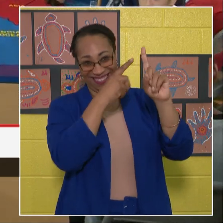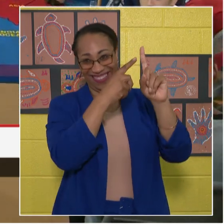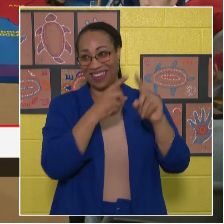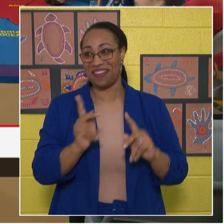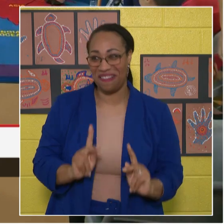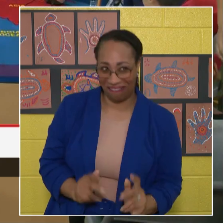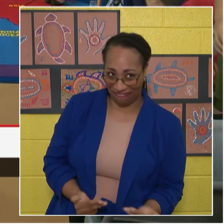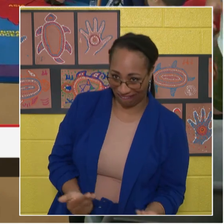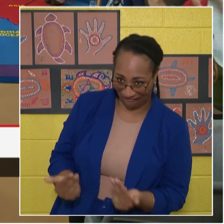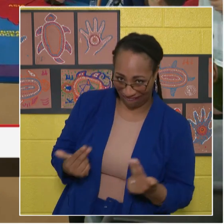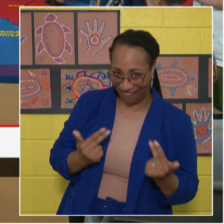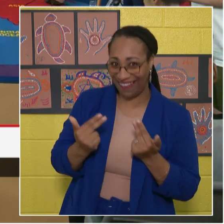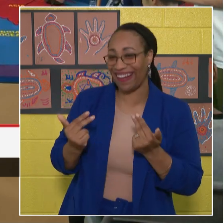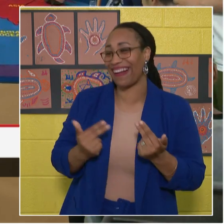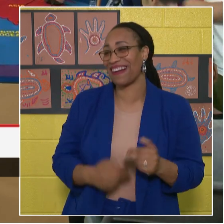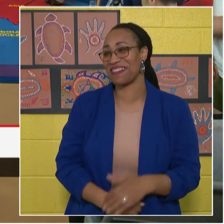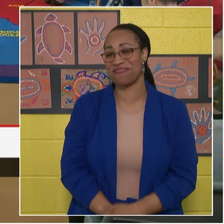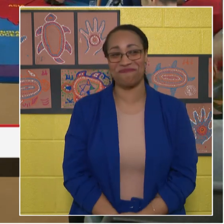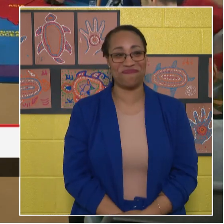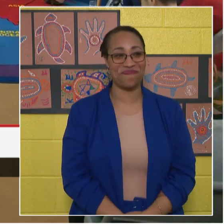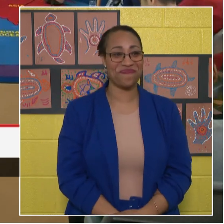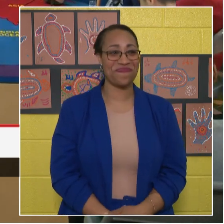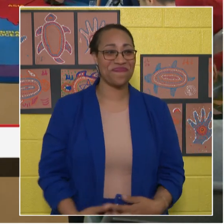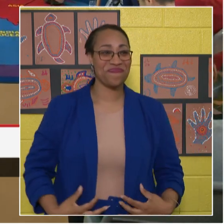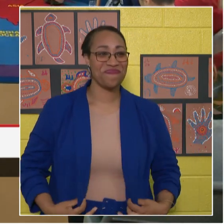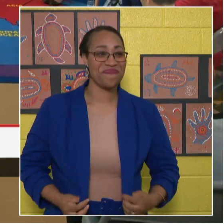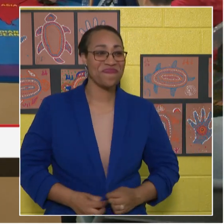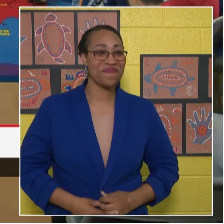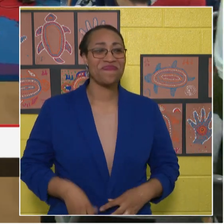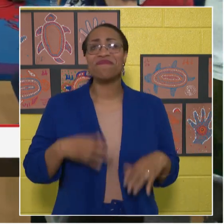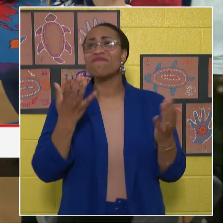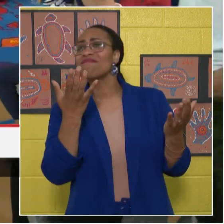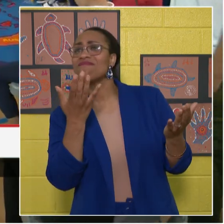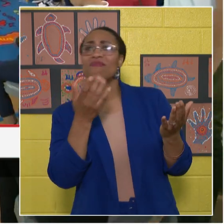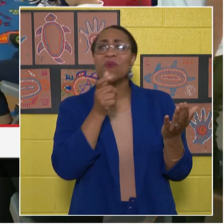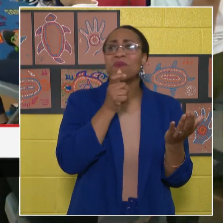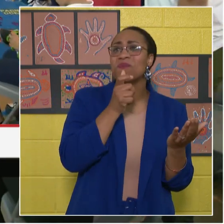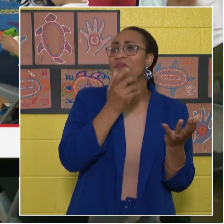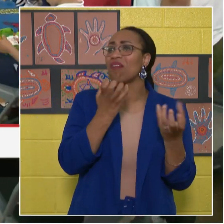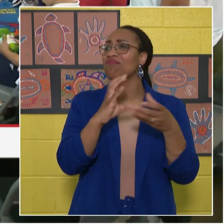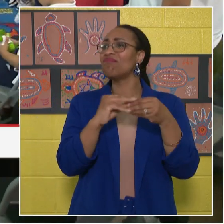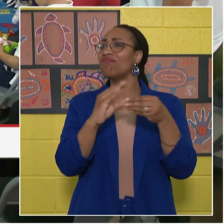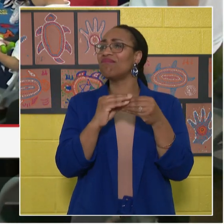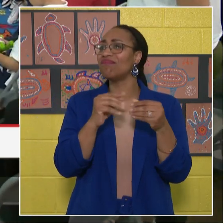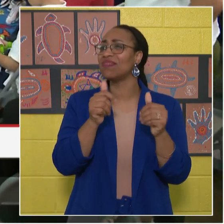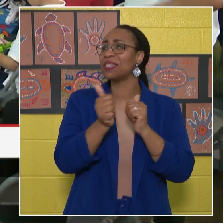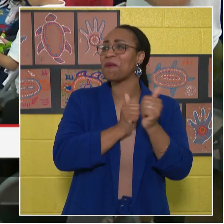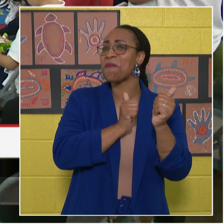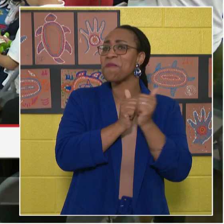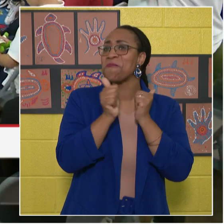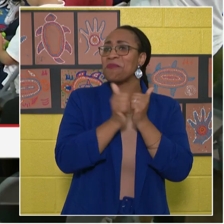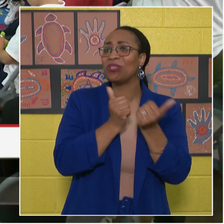Who wants to tell me about the sports they're interested in? Yes. So what I'm